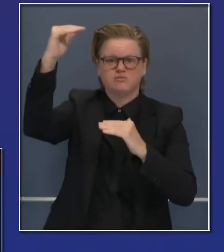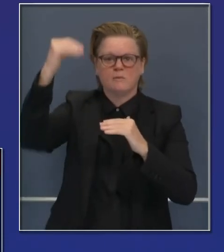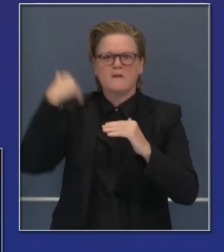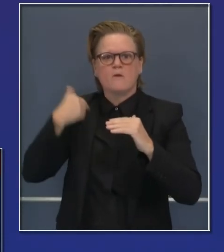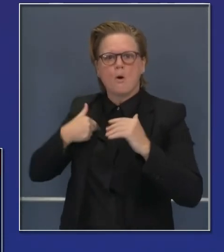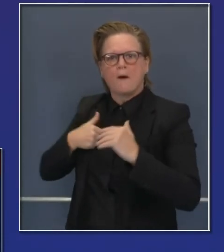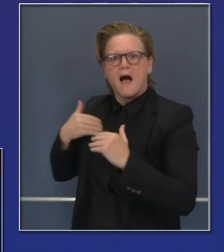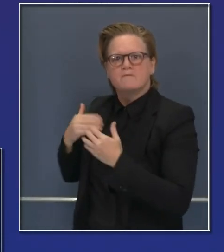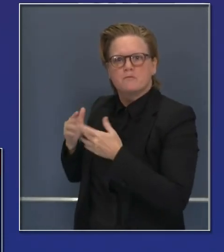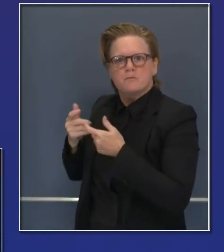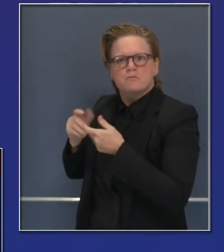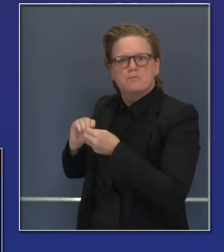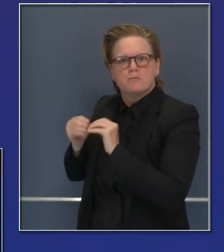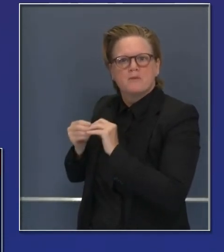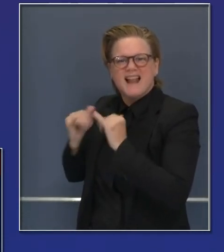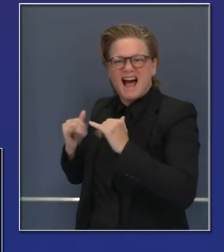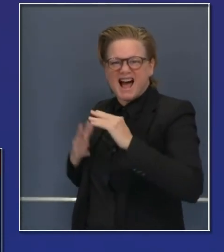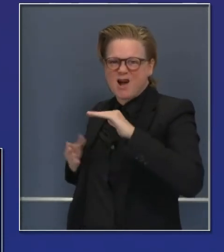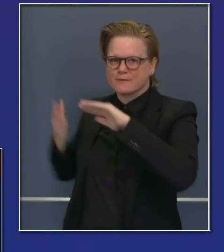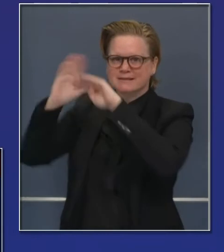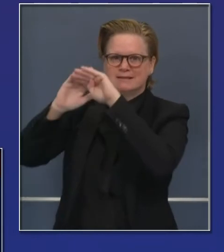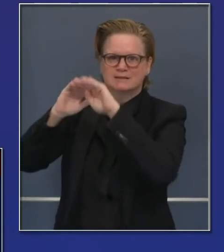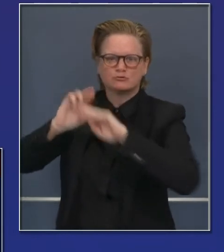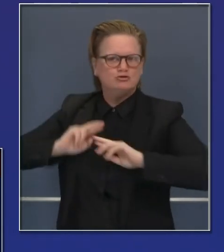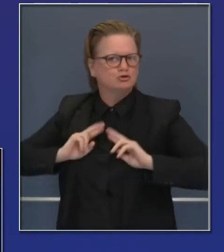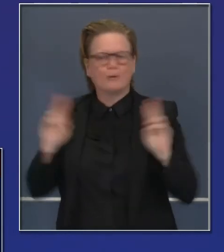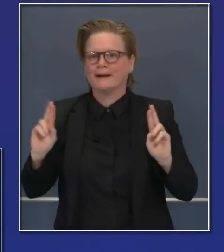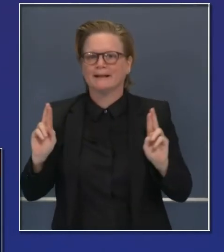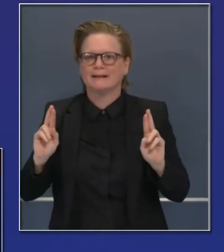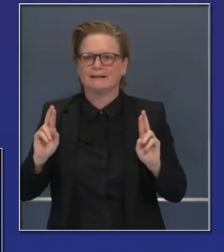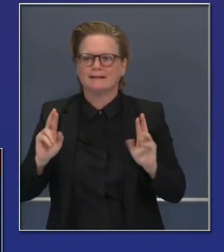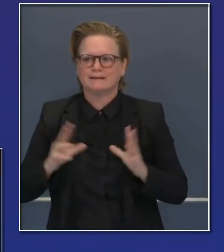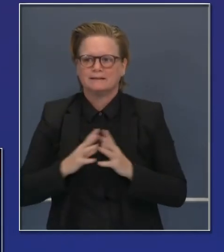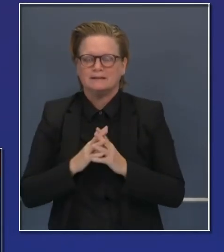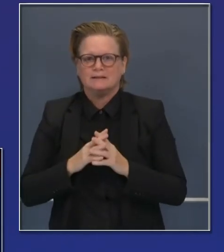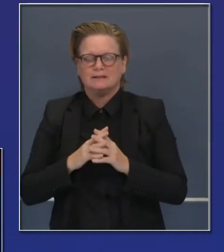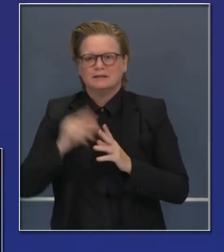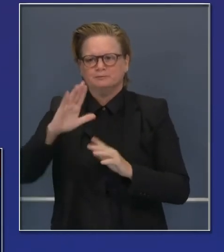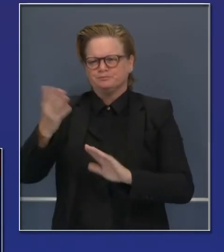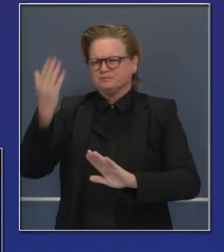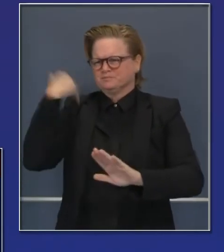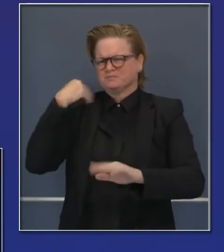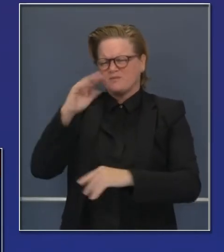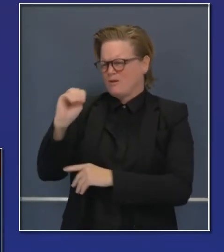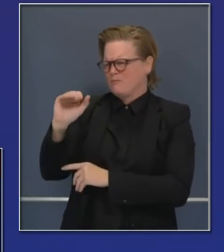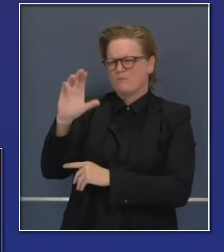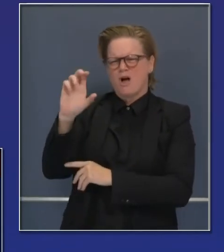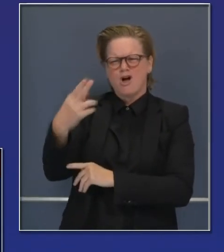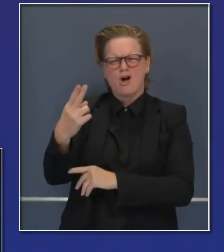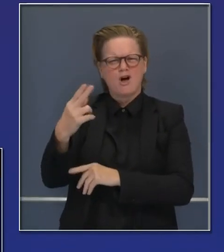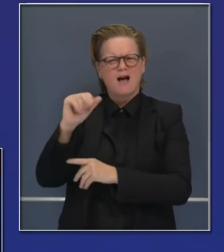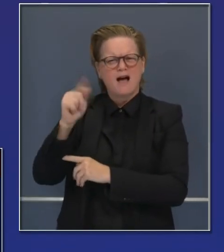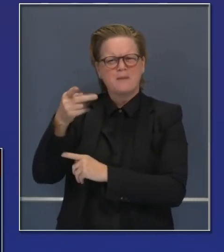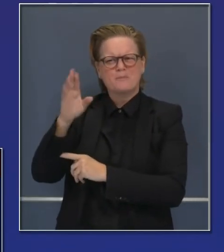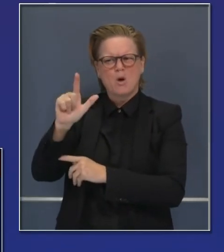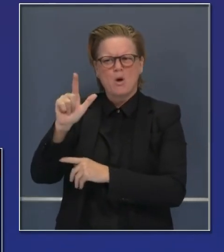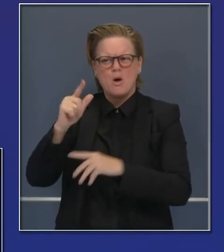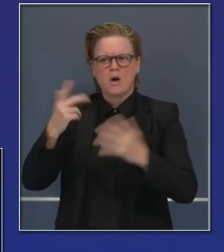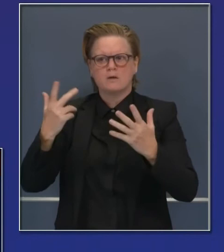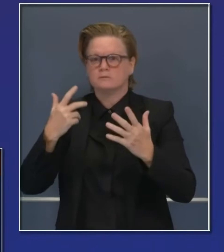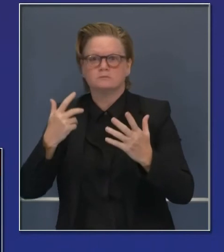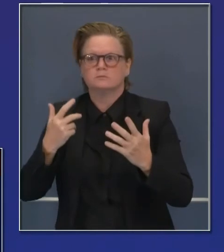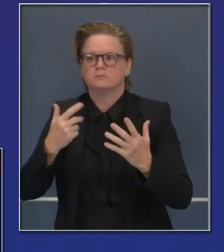you can recall, back in March and April, the issue of ventilators and the lack of accessibility was so acute that California was